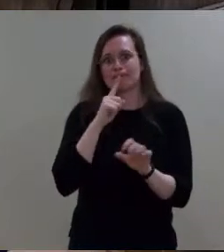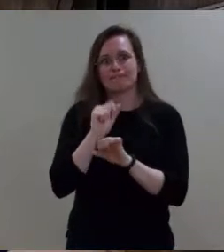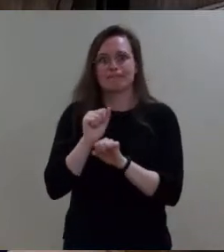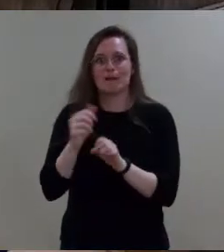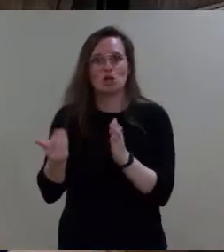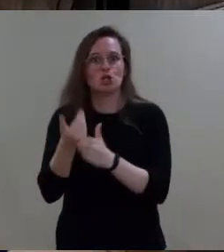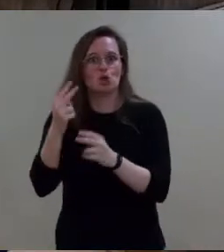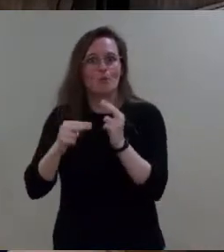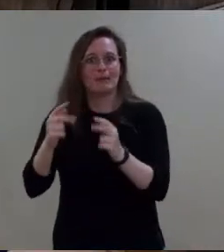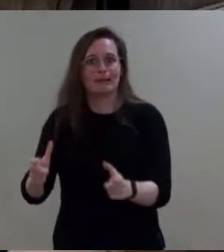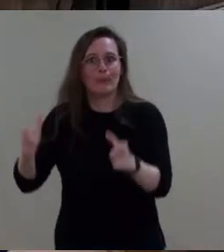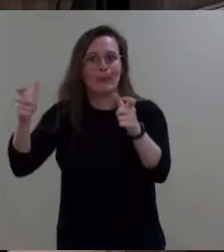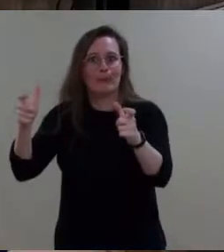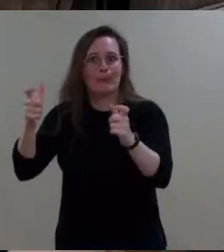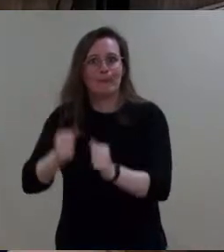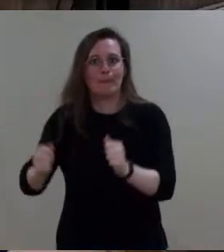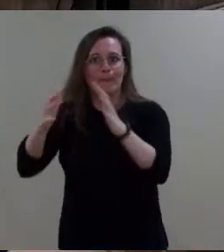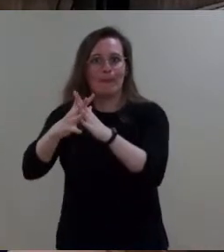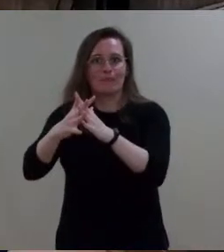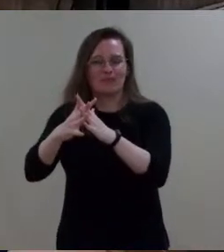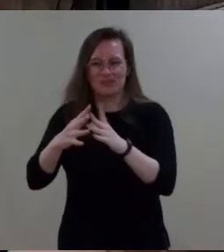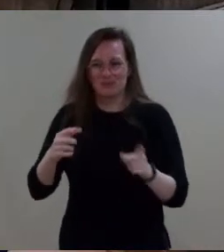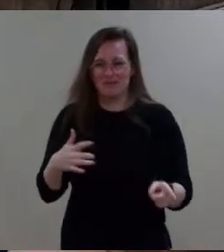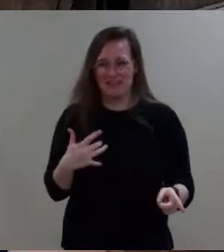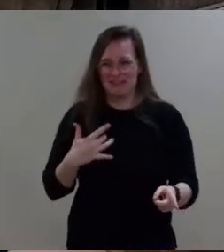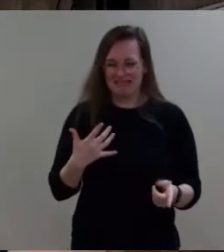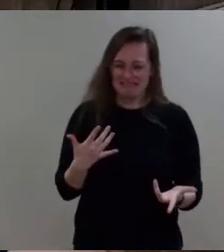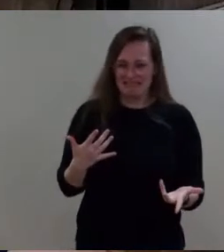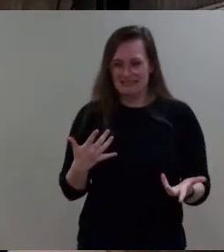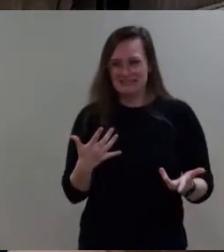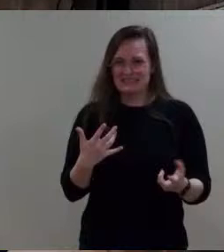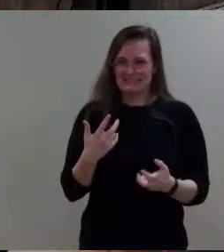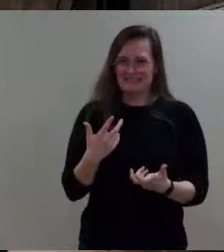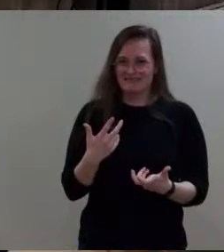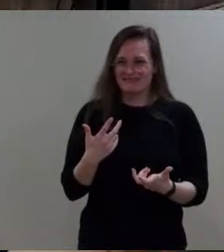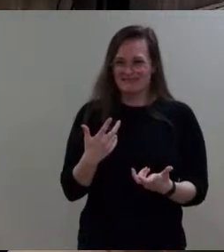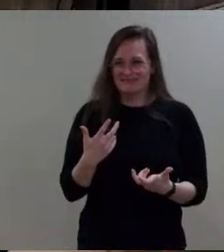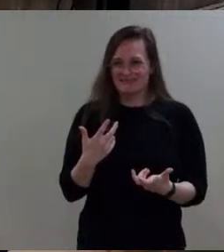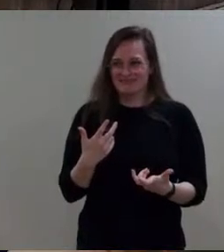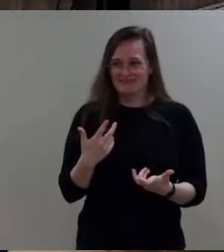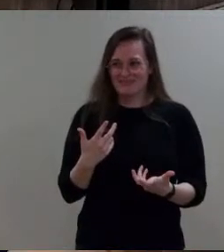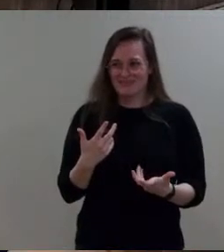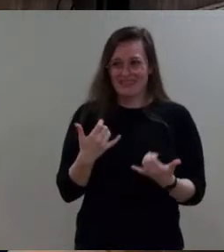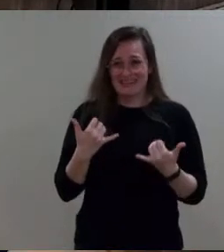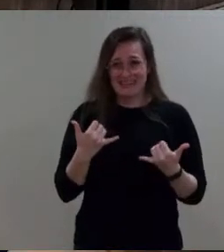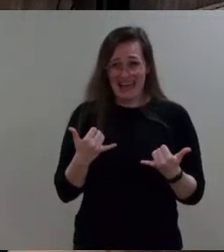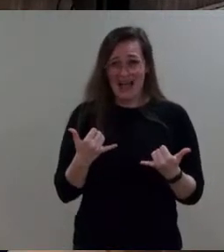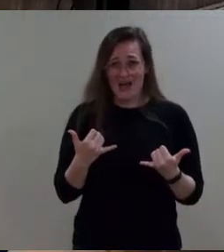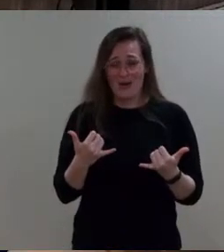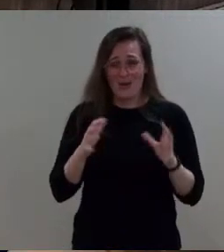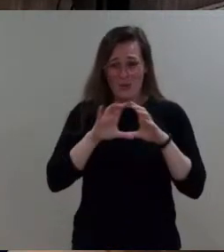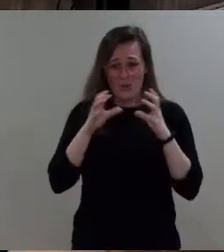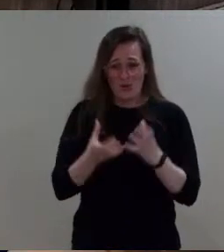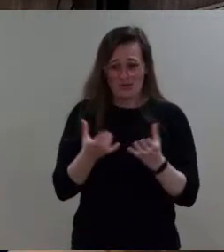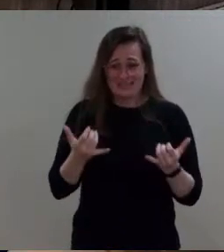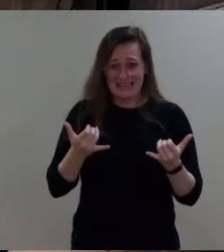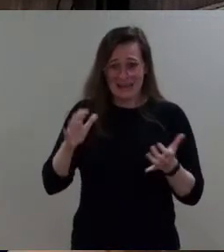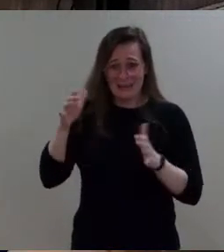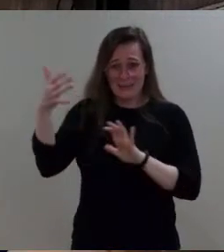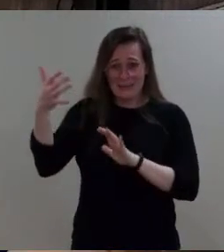problem charging a tax for that, especially in the climate we're in today when we're just taxed to death from the feds, right? You